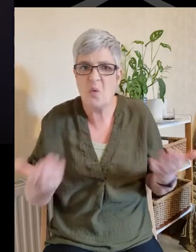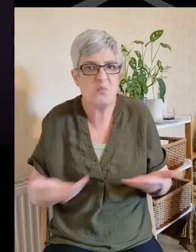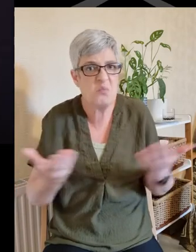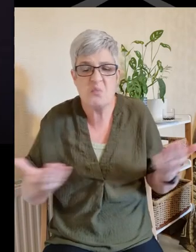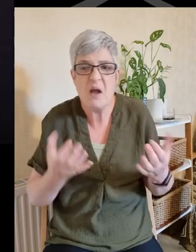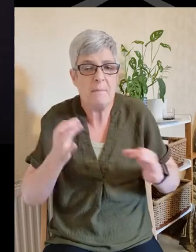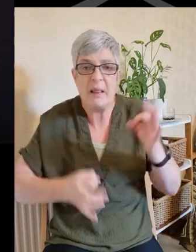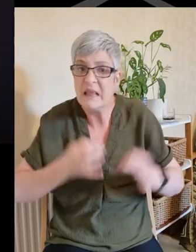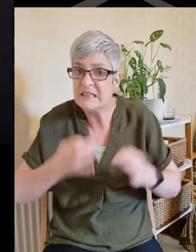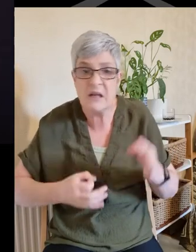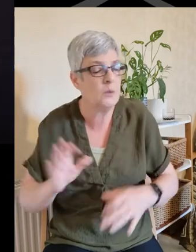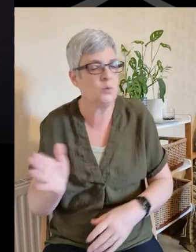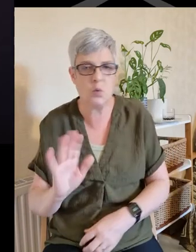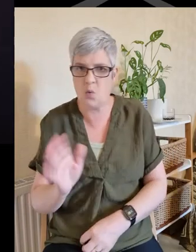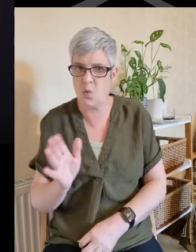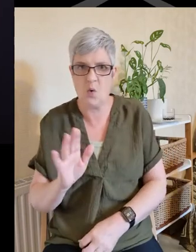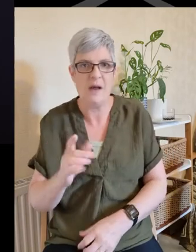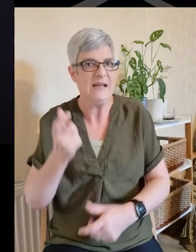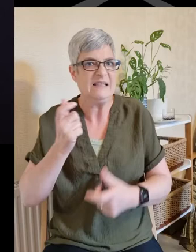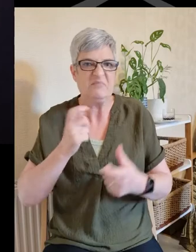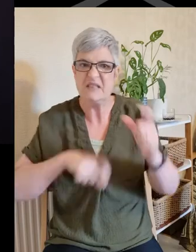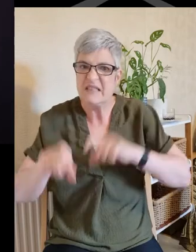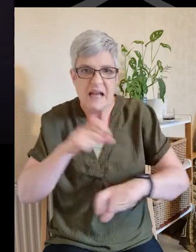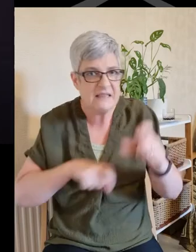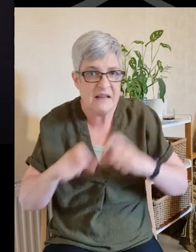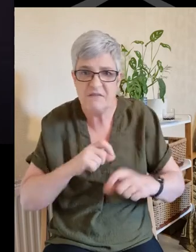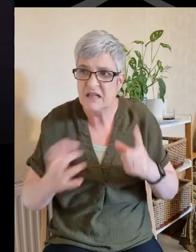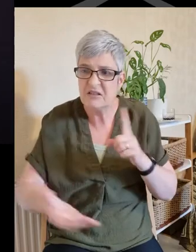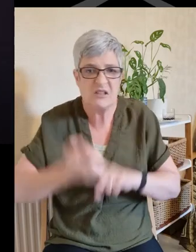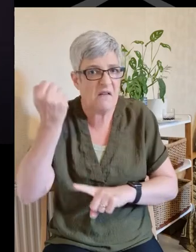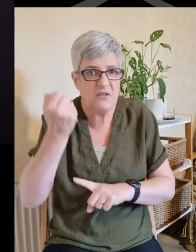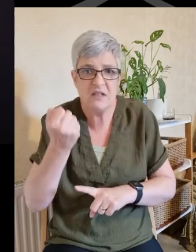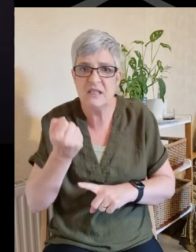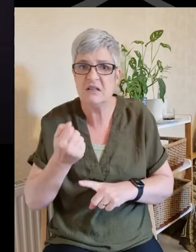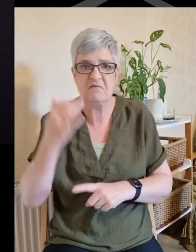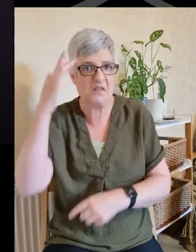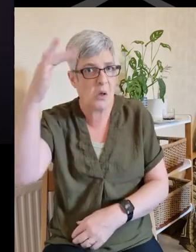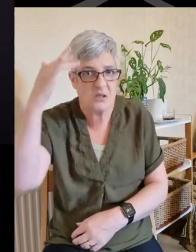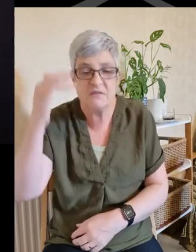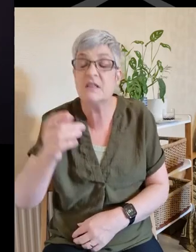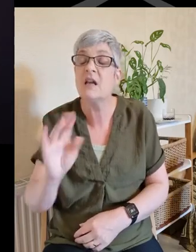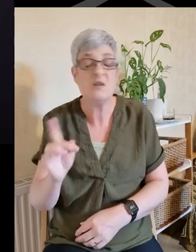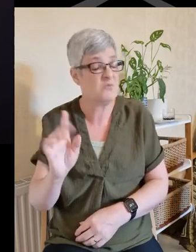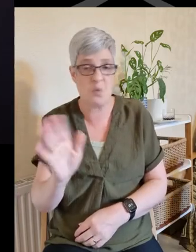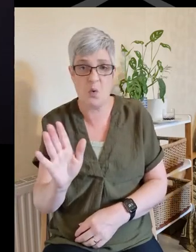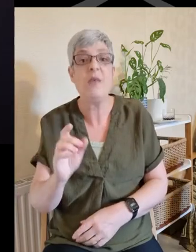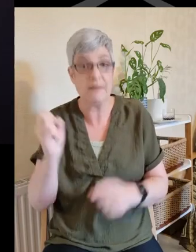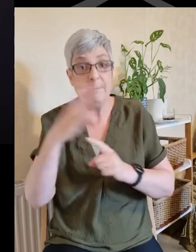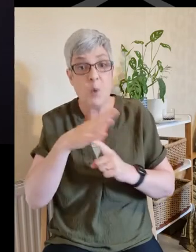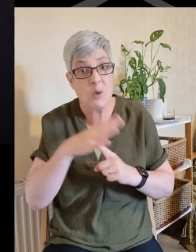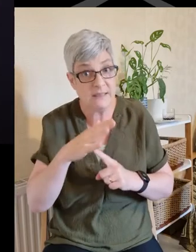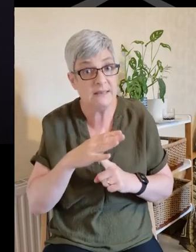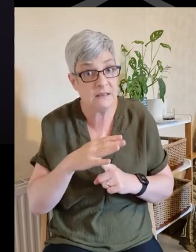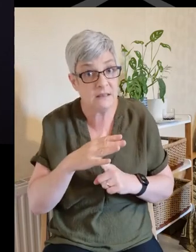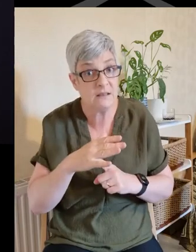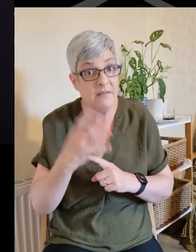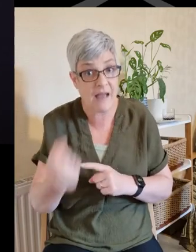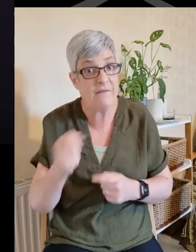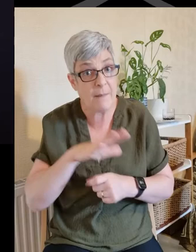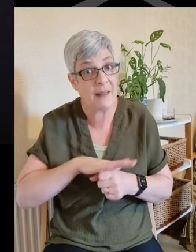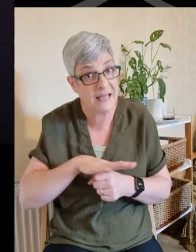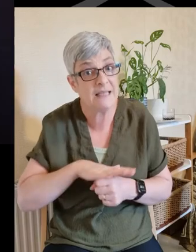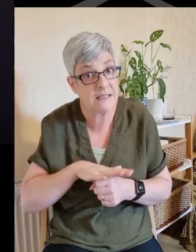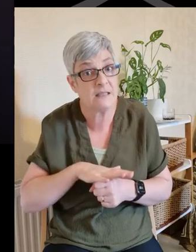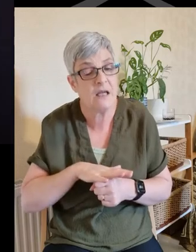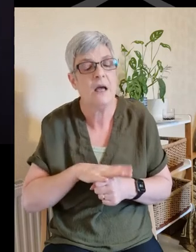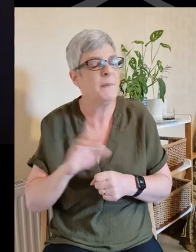scientific discoveries, and in human philosophies. Important as these things are, and they all have a place. No, the renewal